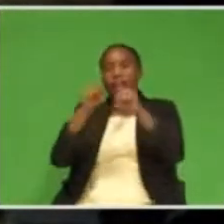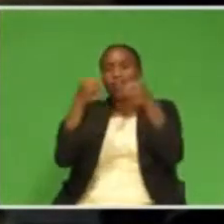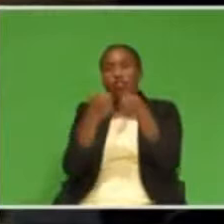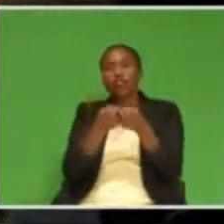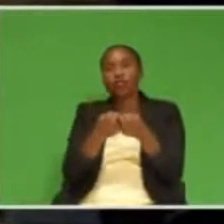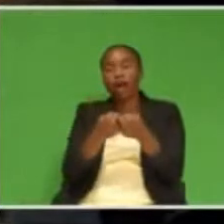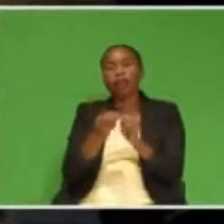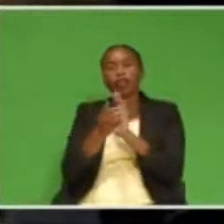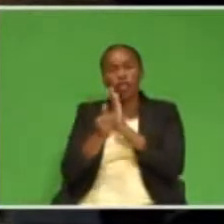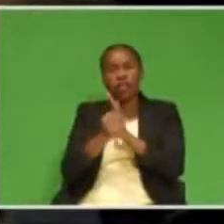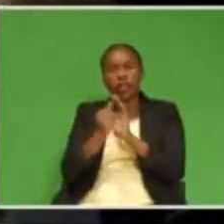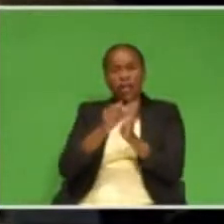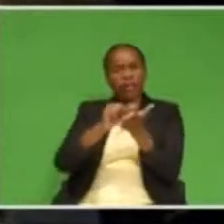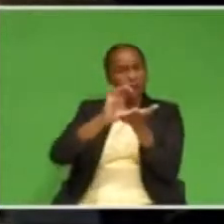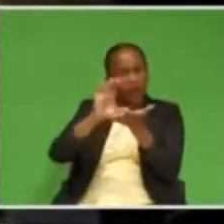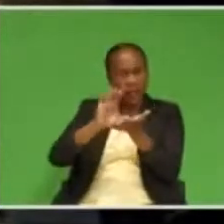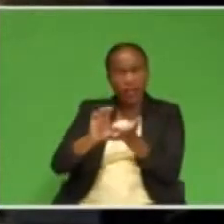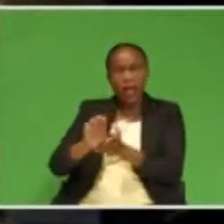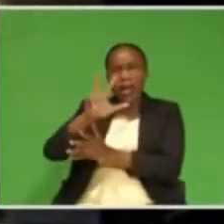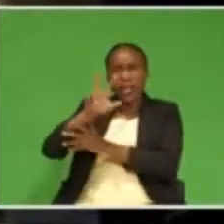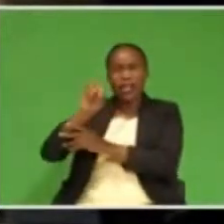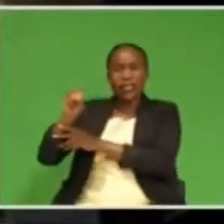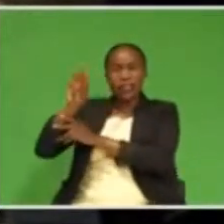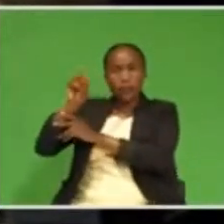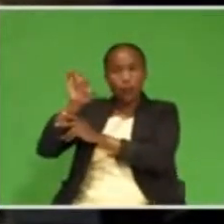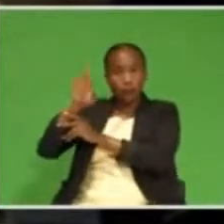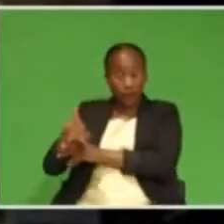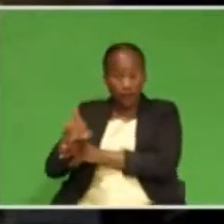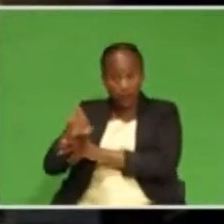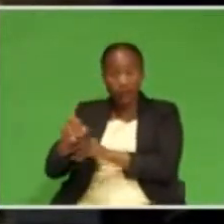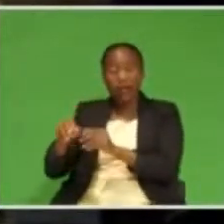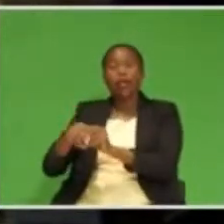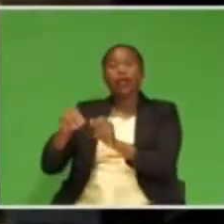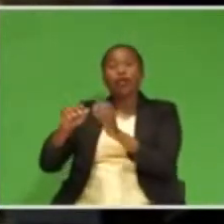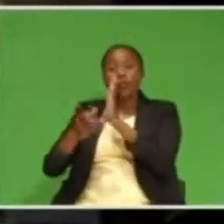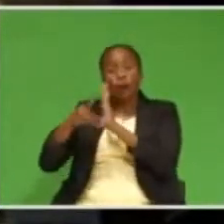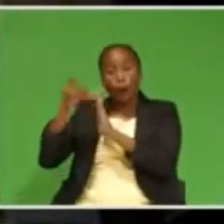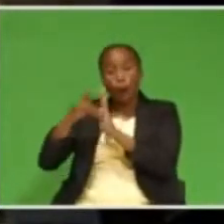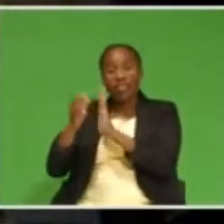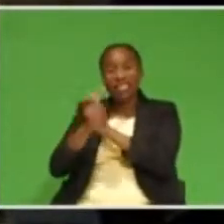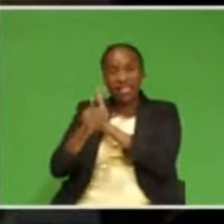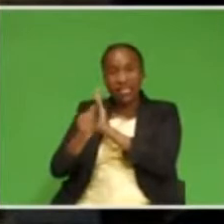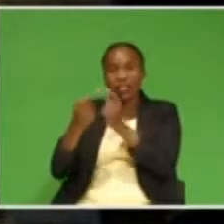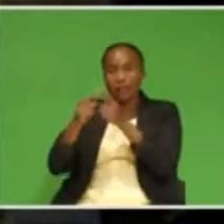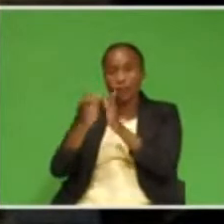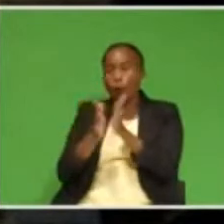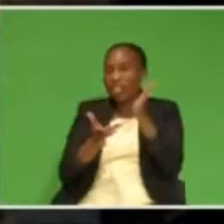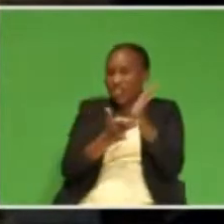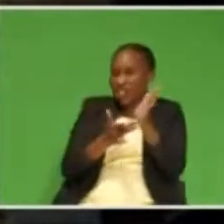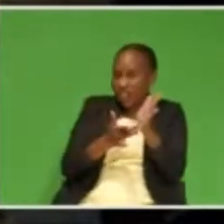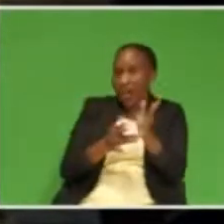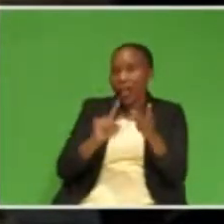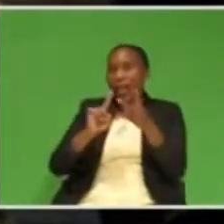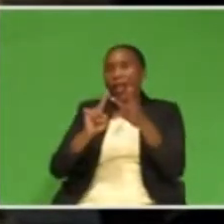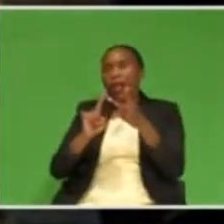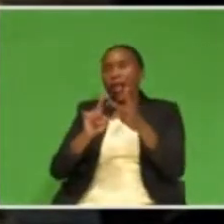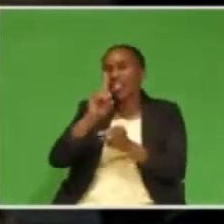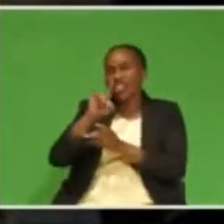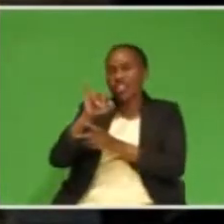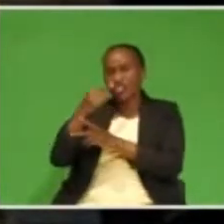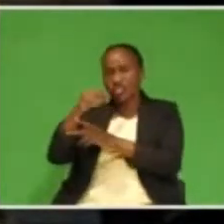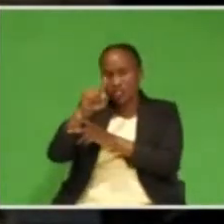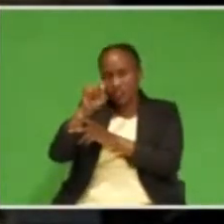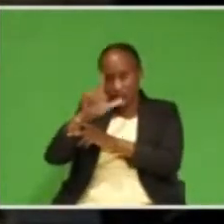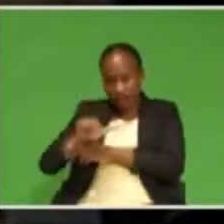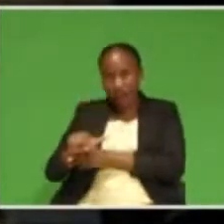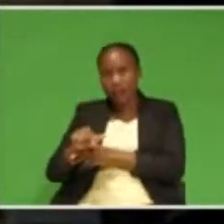provide 800 million rand to develop skills in the digital and technology sector through